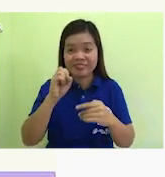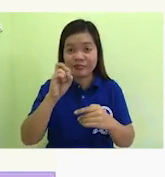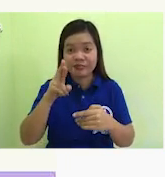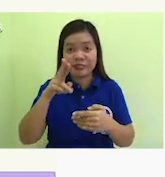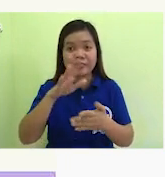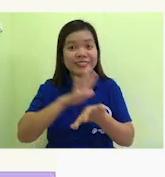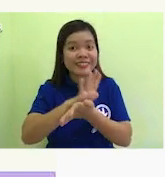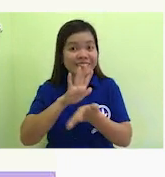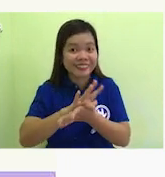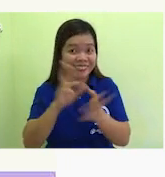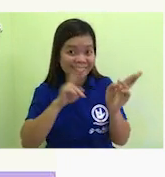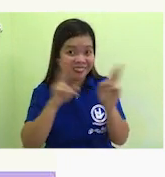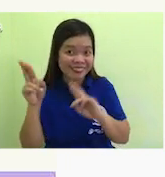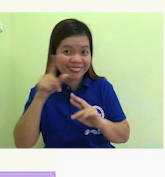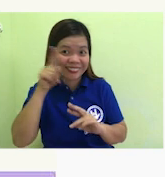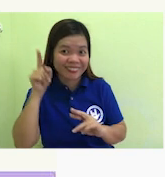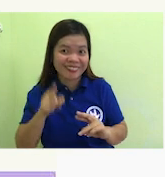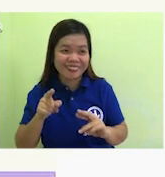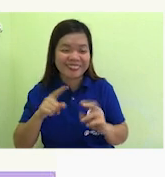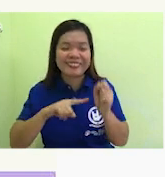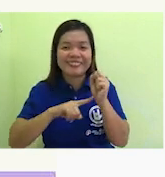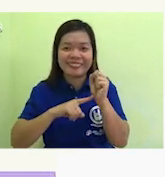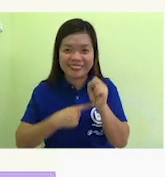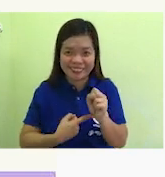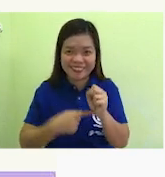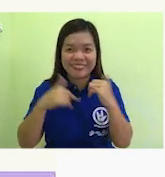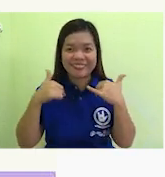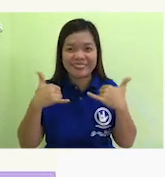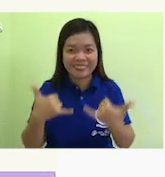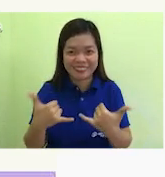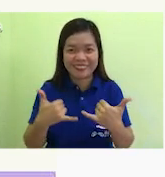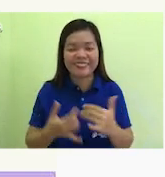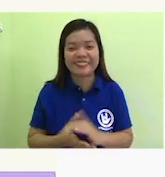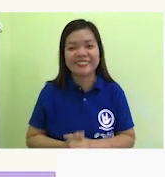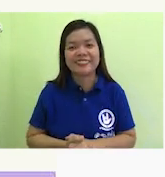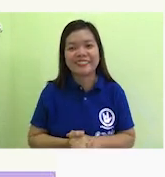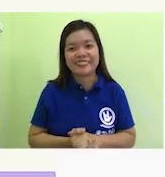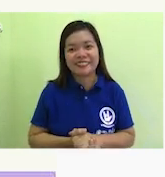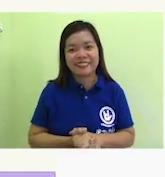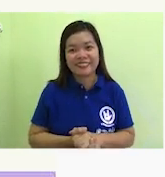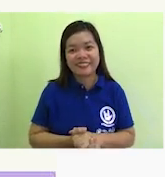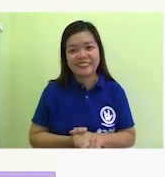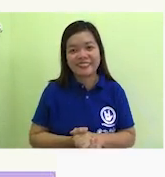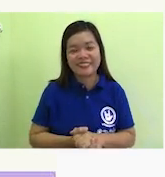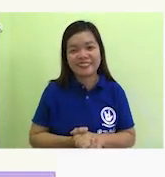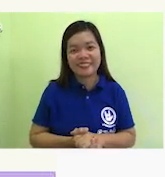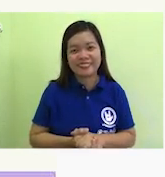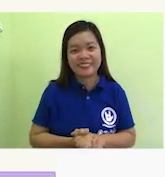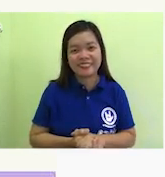paper. Are you ready? Start now.